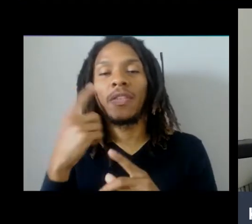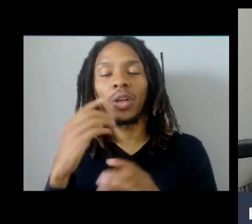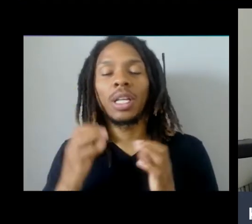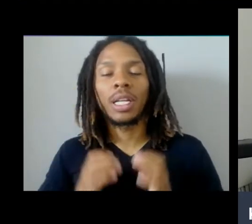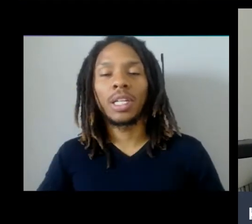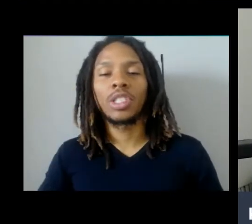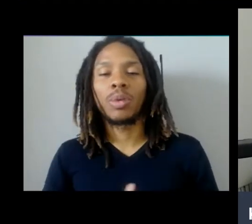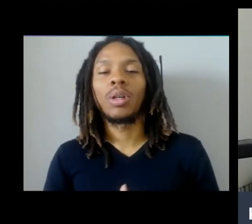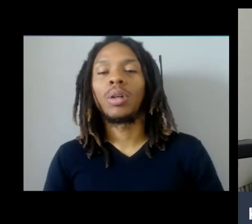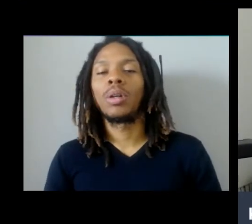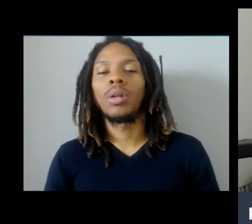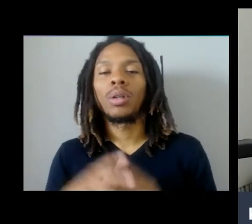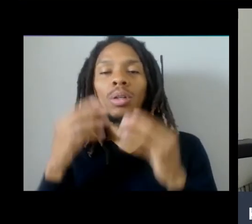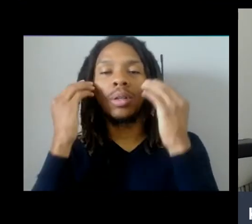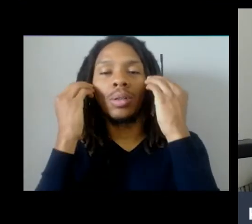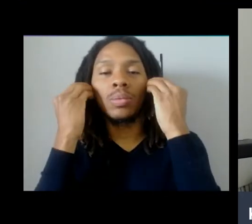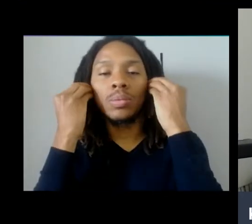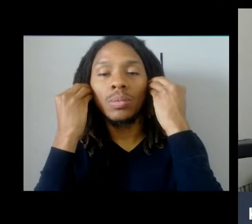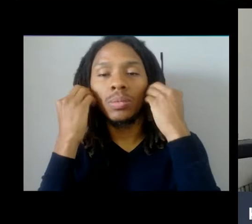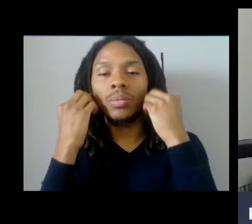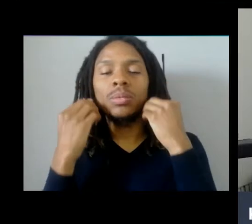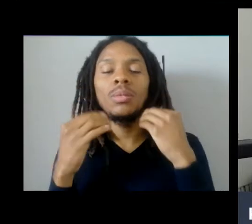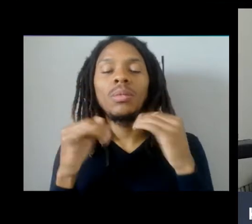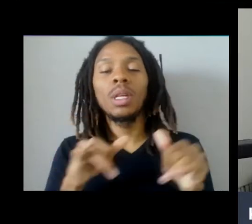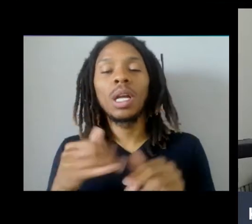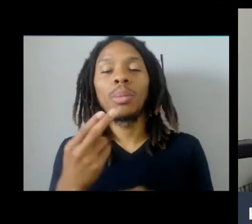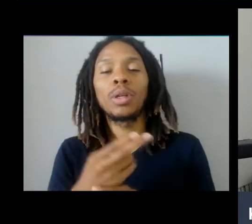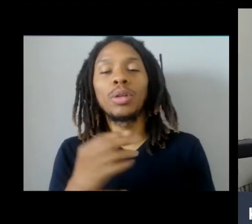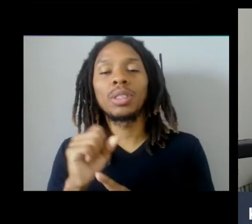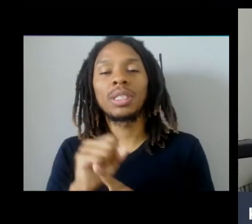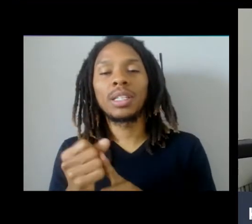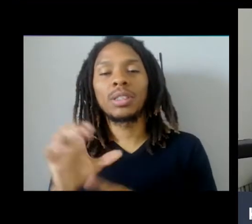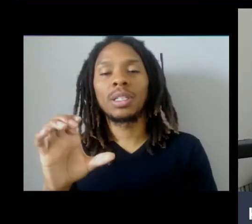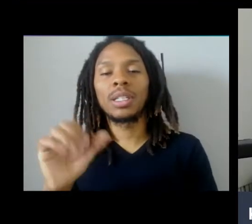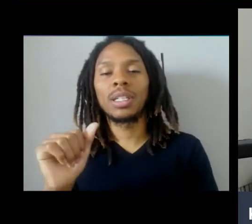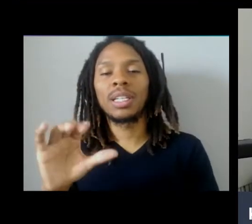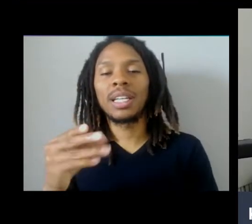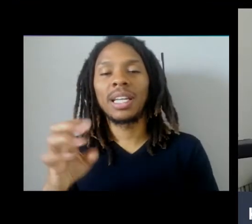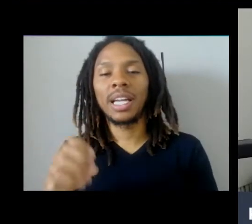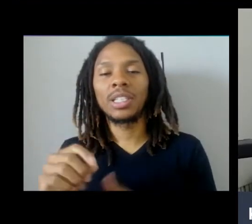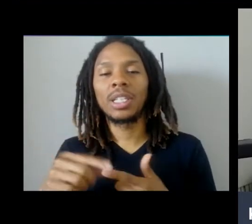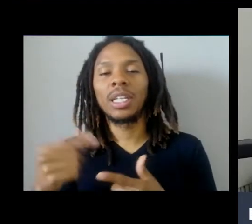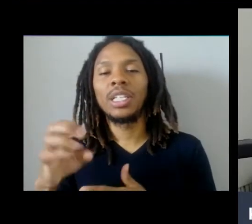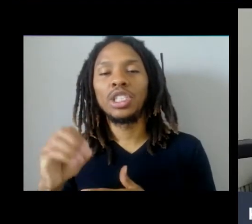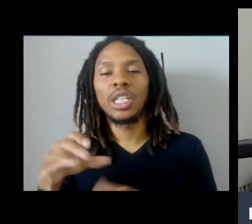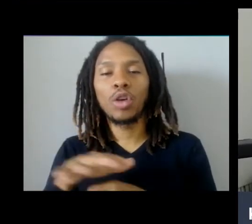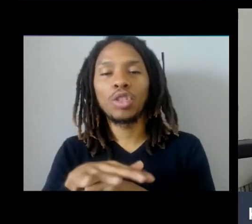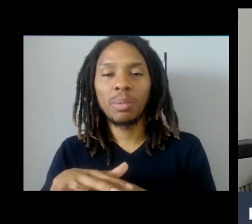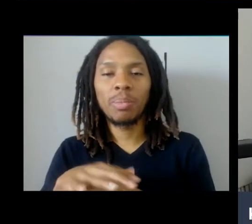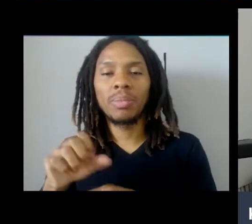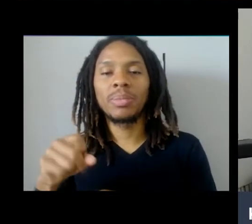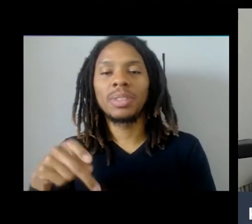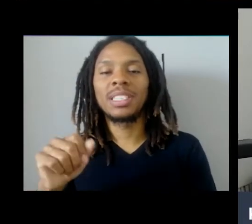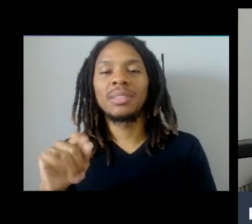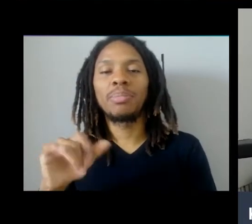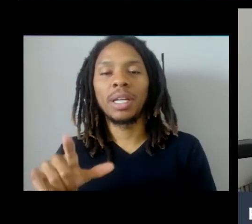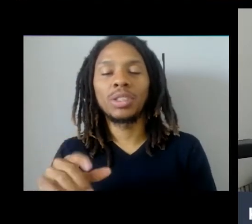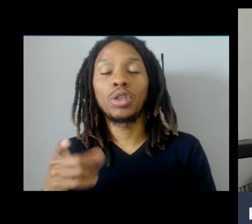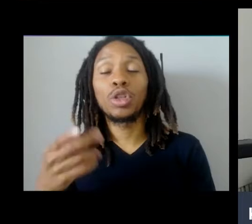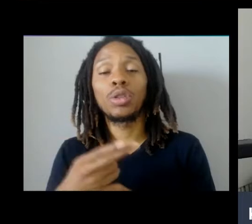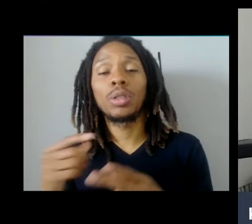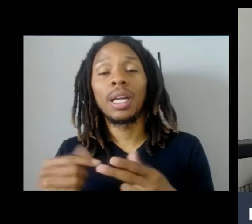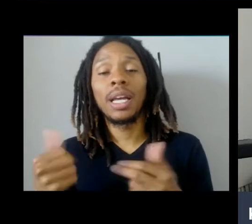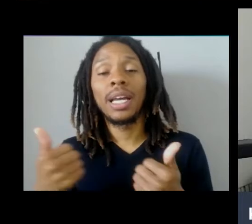So common use cases are caching, geospatial data. You can also use it as a gaming